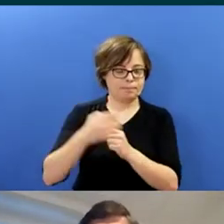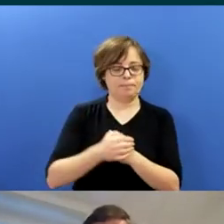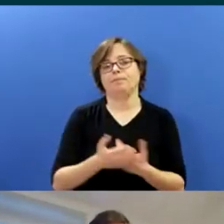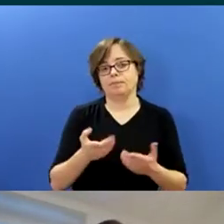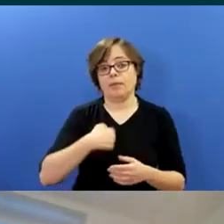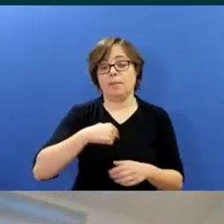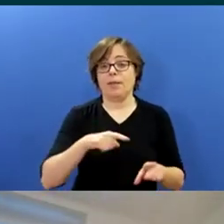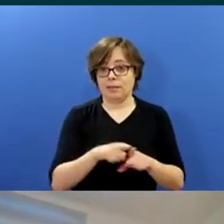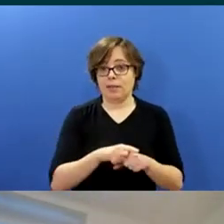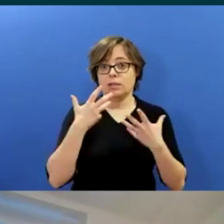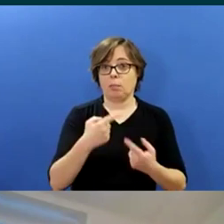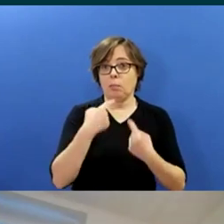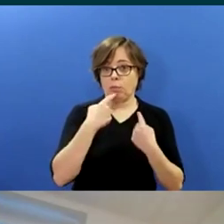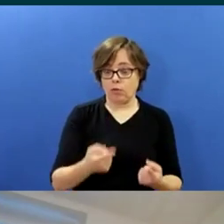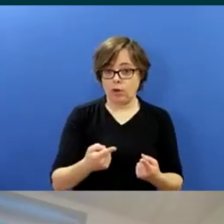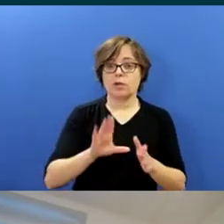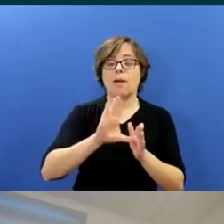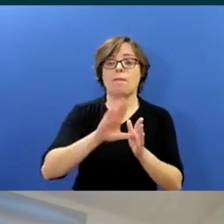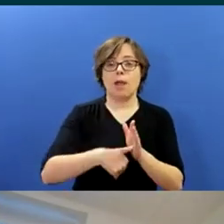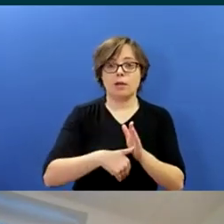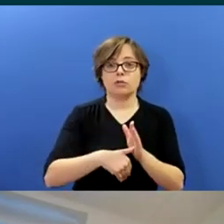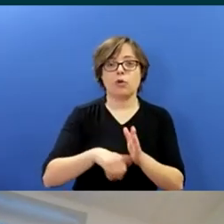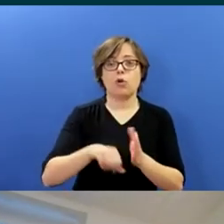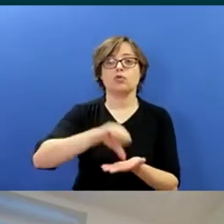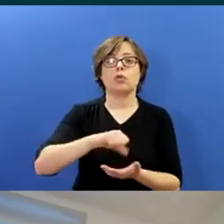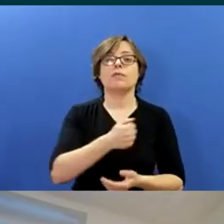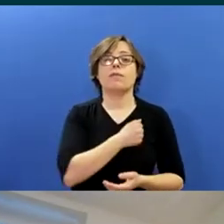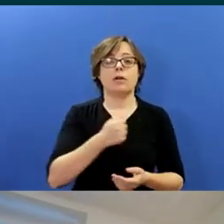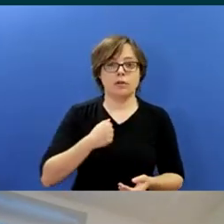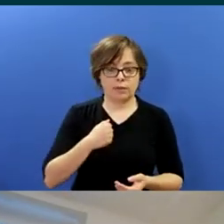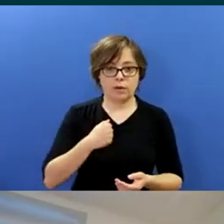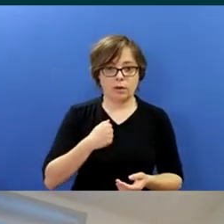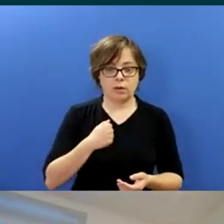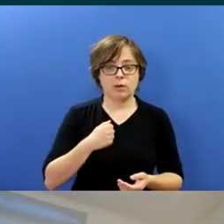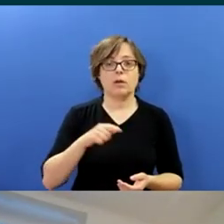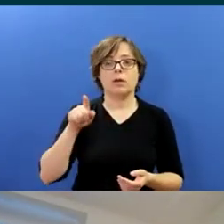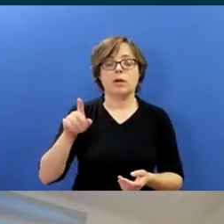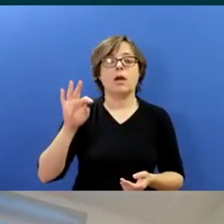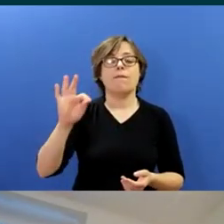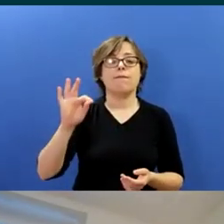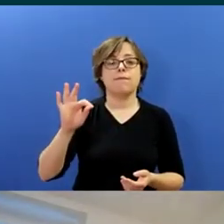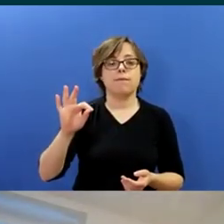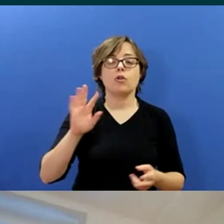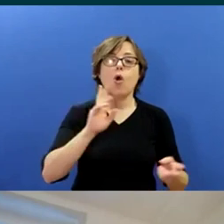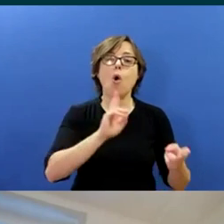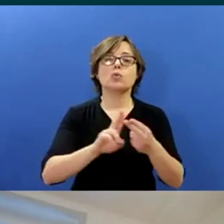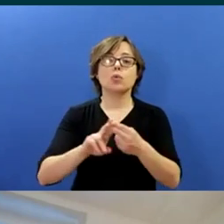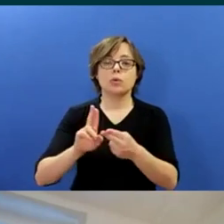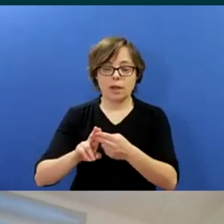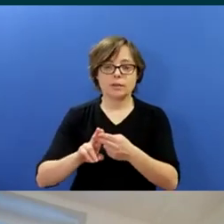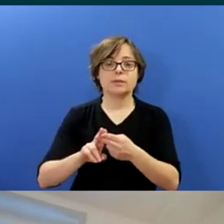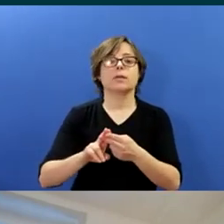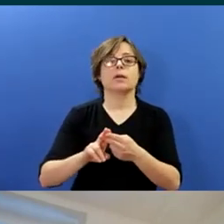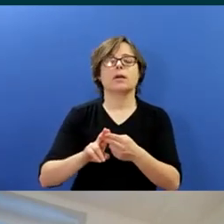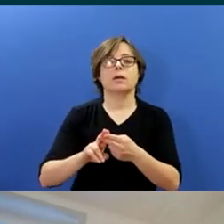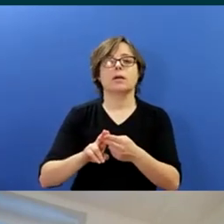chcemy podzielić się informacją, We że also like to miasto share the stołeczne information that Warszawa the używa capital w city of swoich Warsaw konsultacjach i realizuje uses